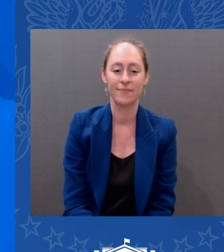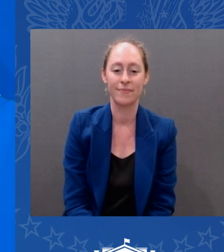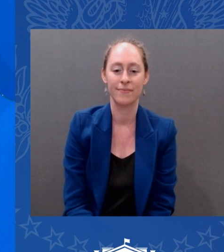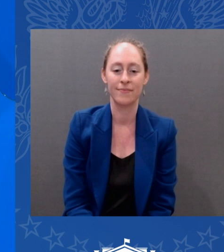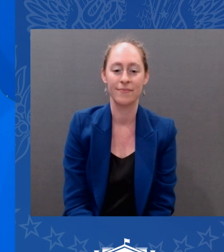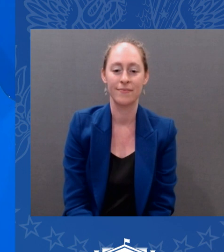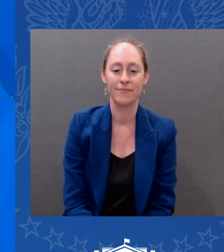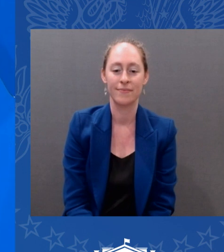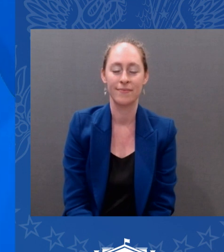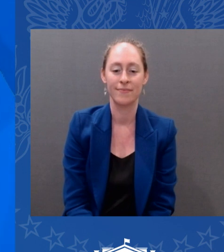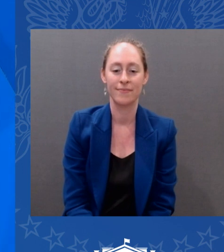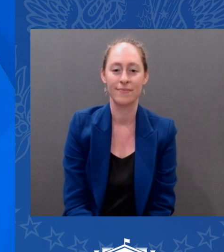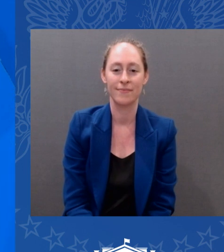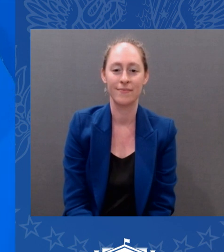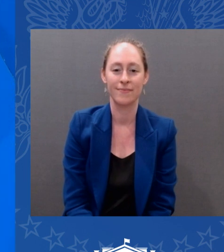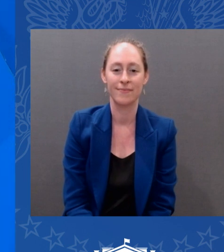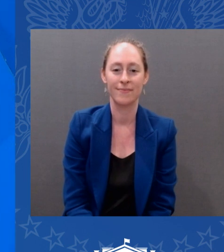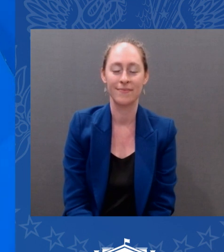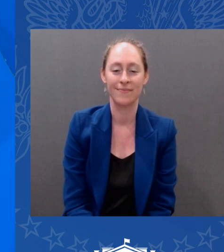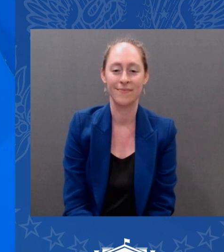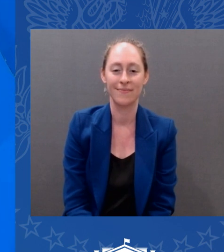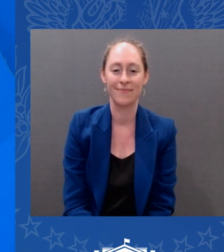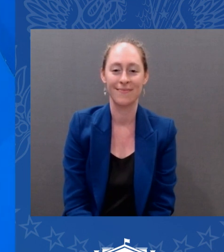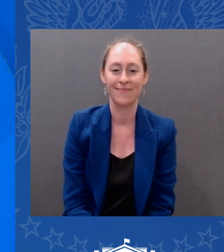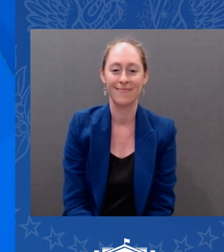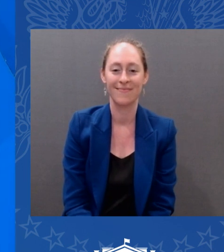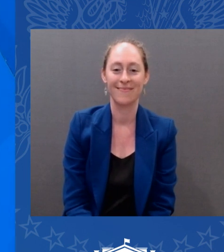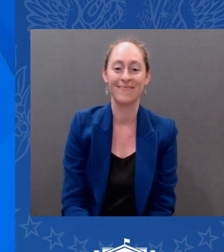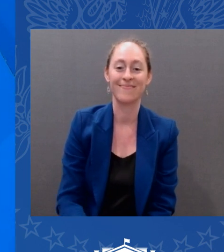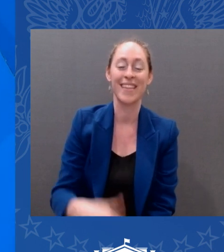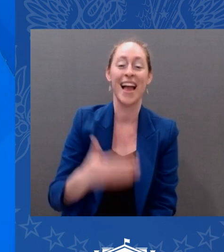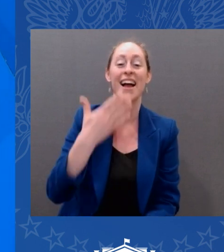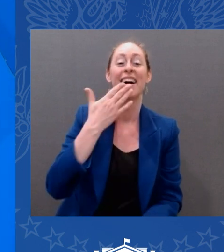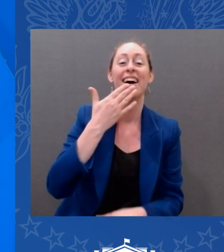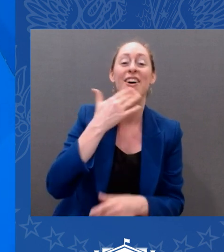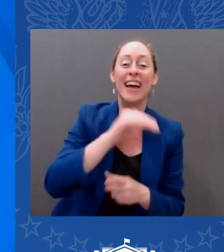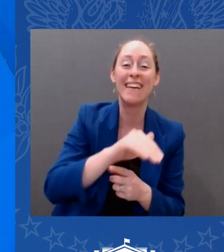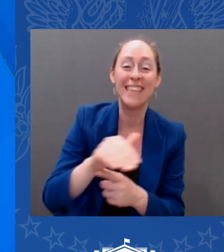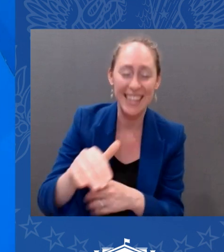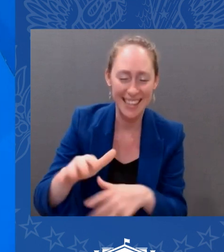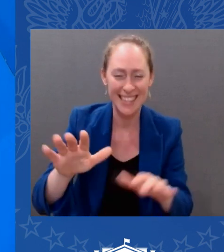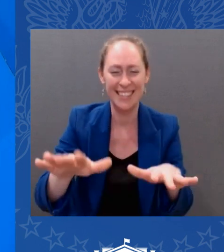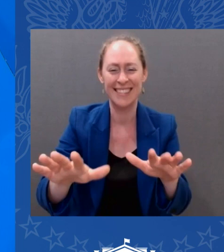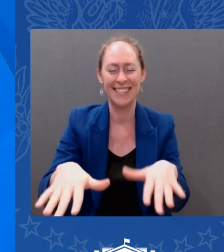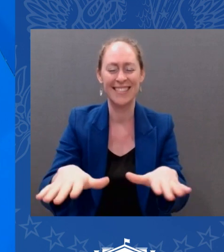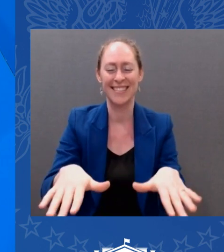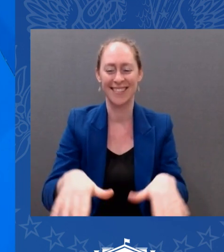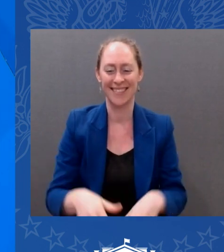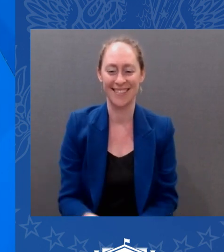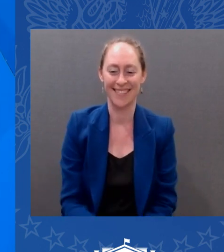Good evening. Please be seated. Welcome to Los Angeles.